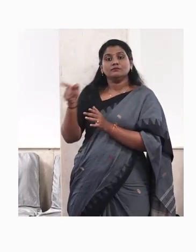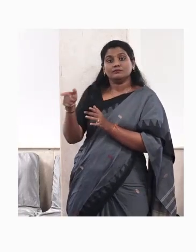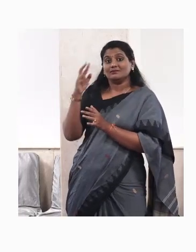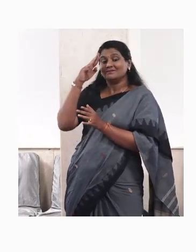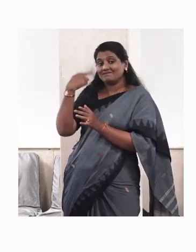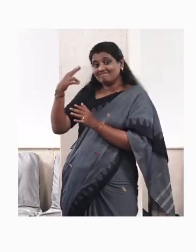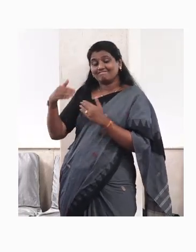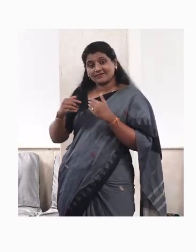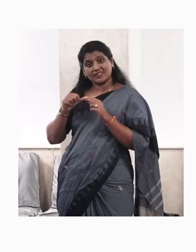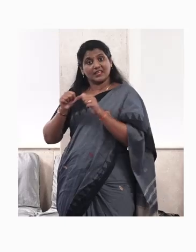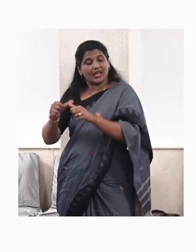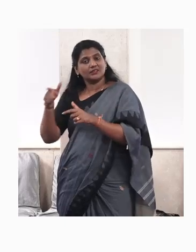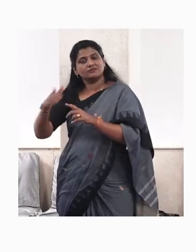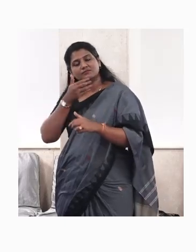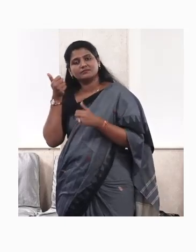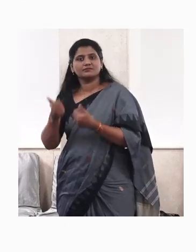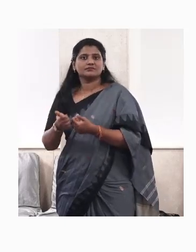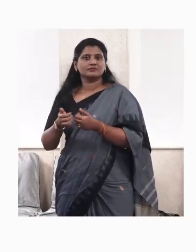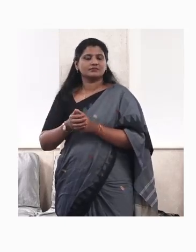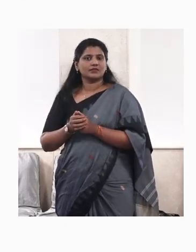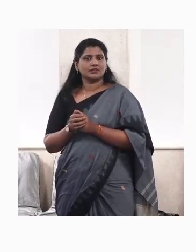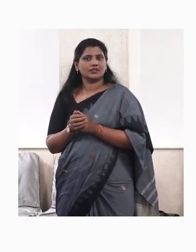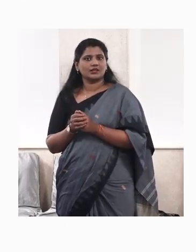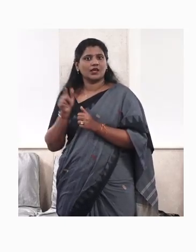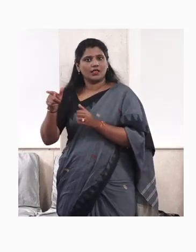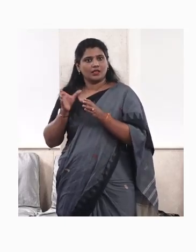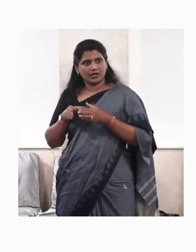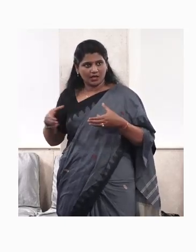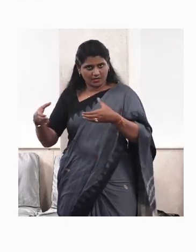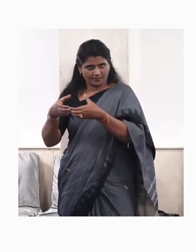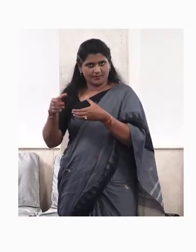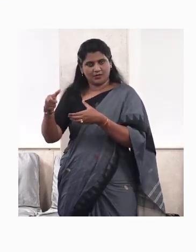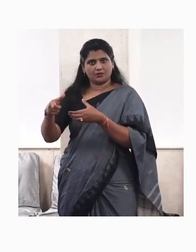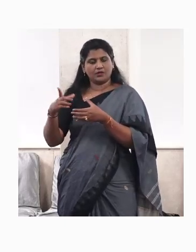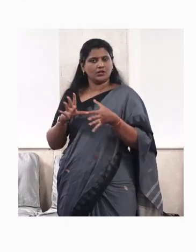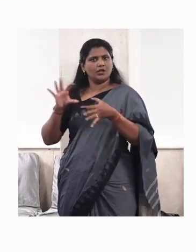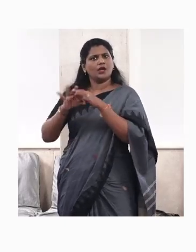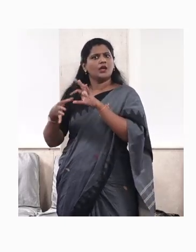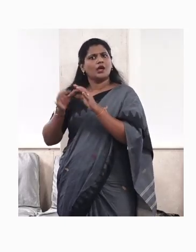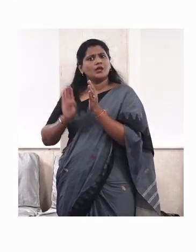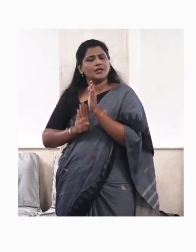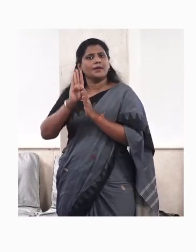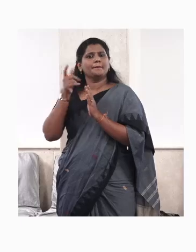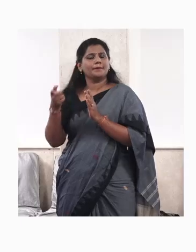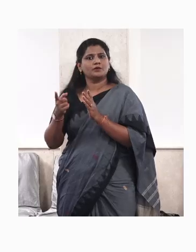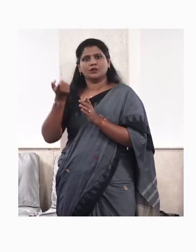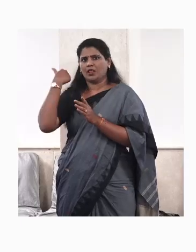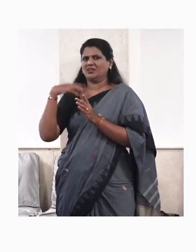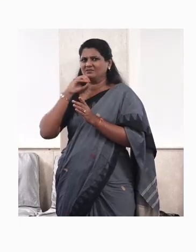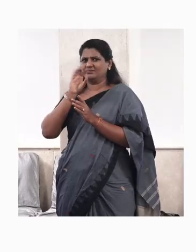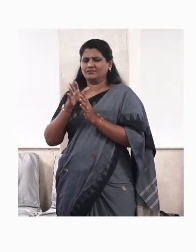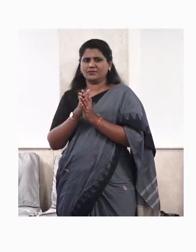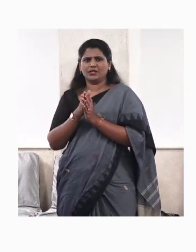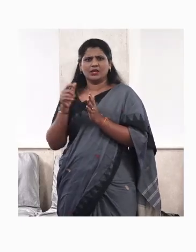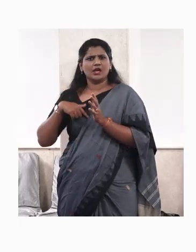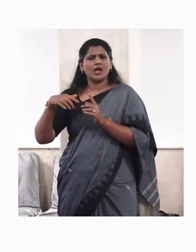the outcomes are better. Also because the community interlinkages are improved. So like she was saying, the incidence